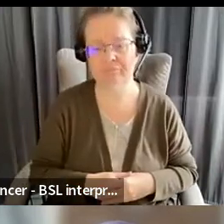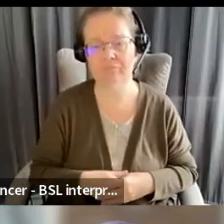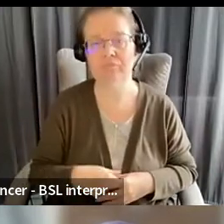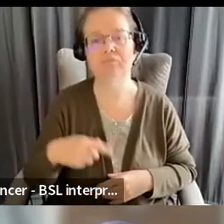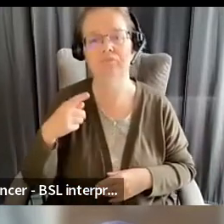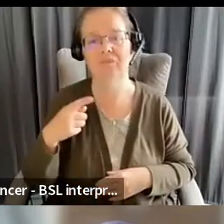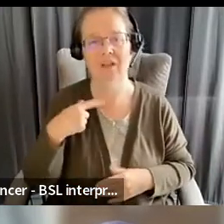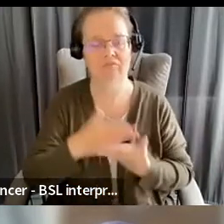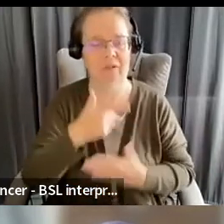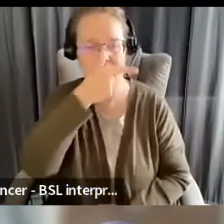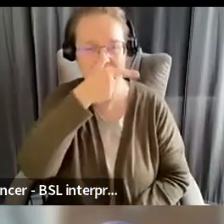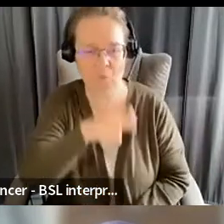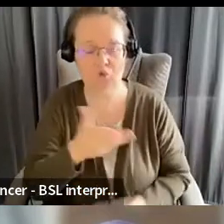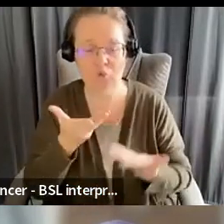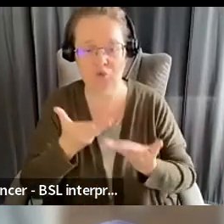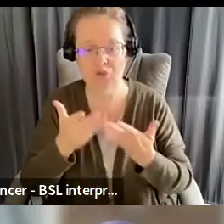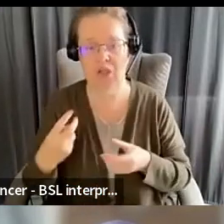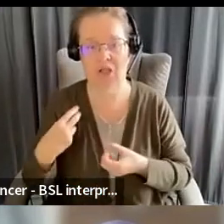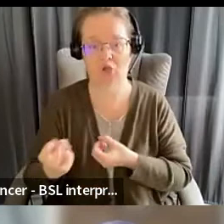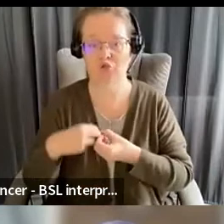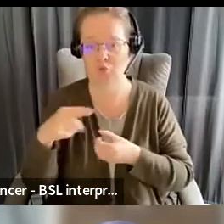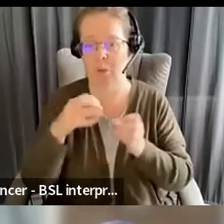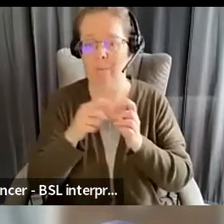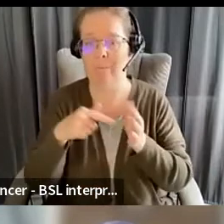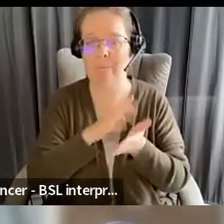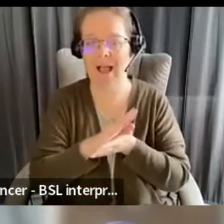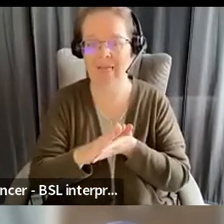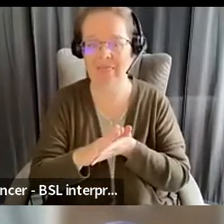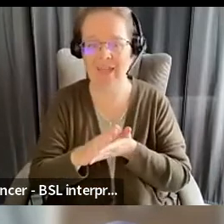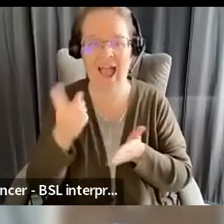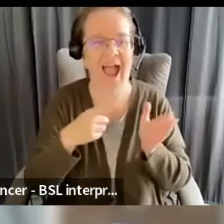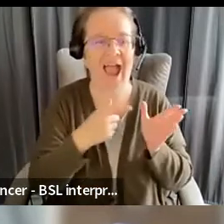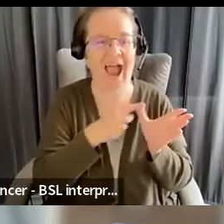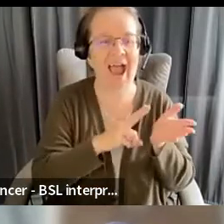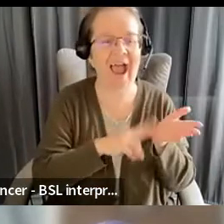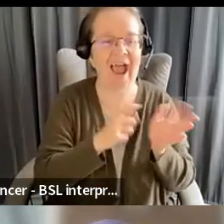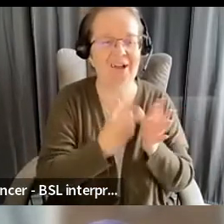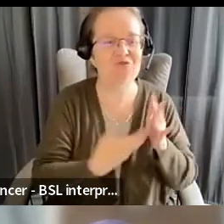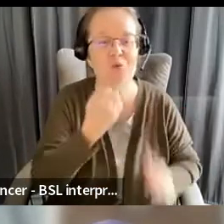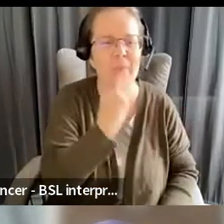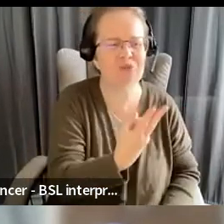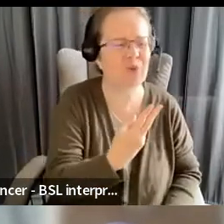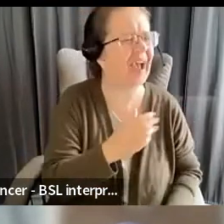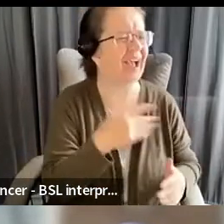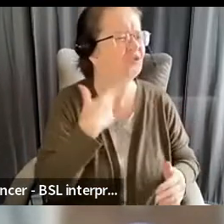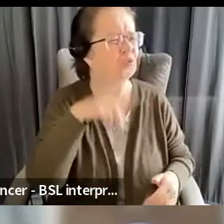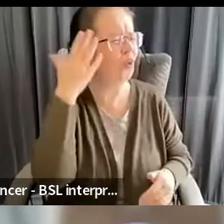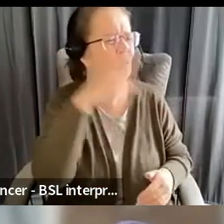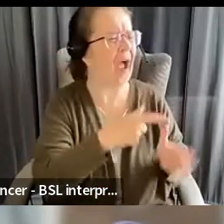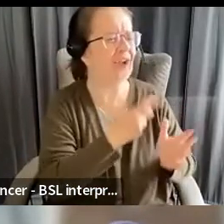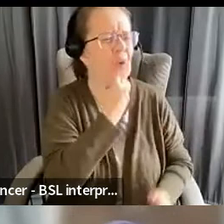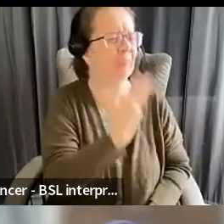very, very fortunate today to be being joined by Beth, Andrew number 2. We have to find something better to call you, I think, Andrew number 2,